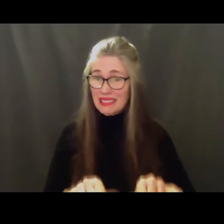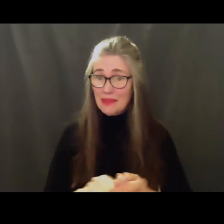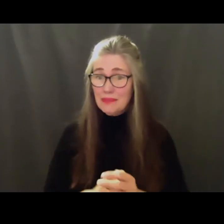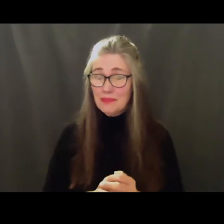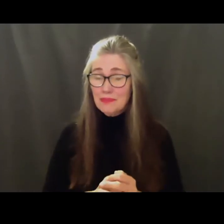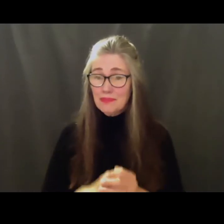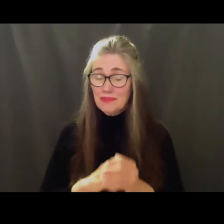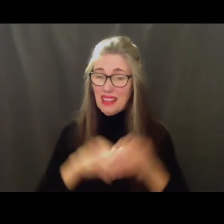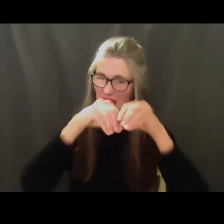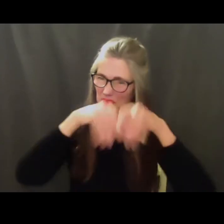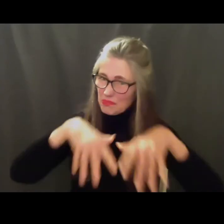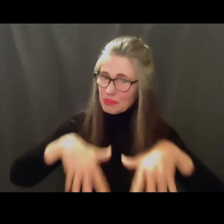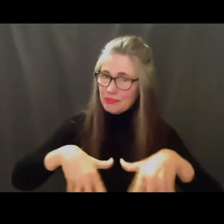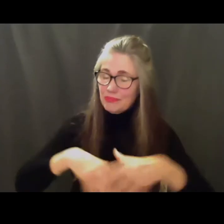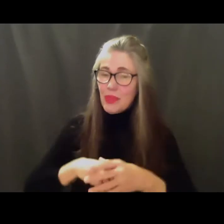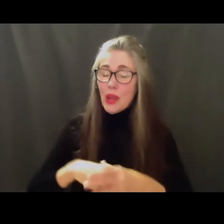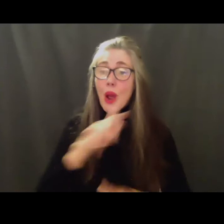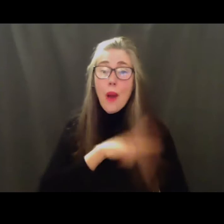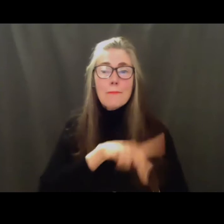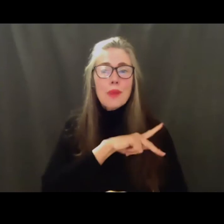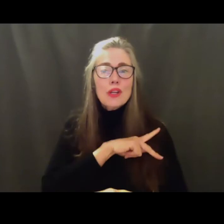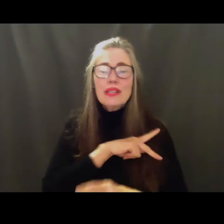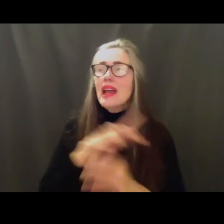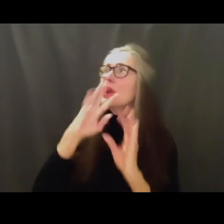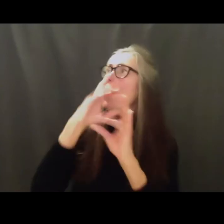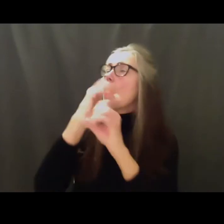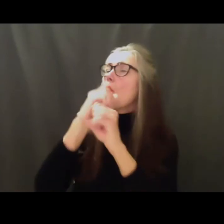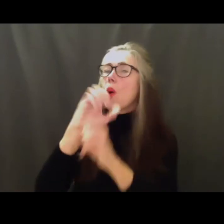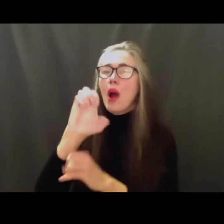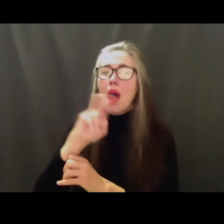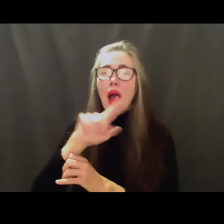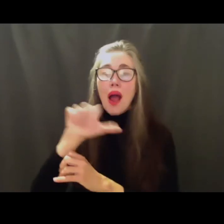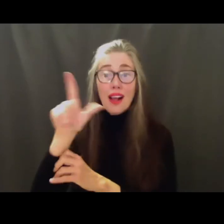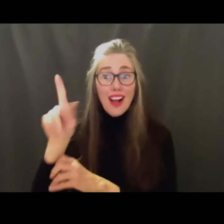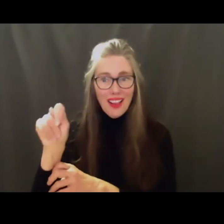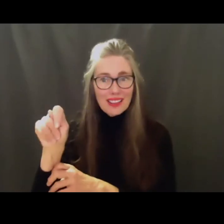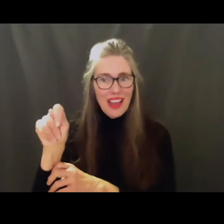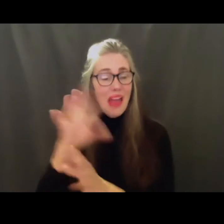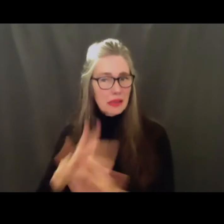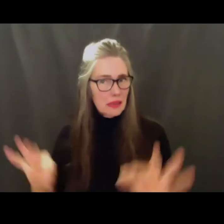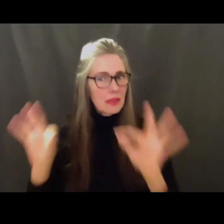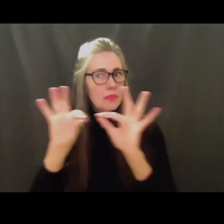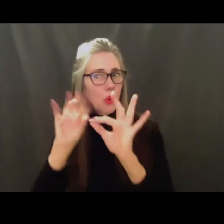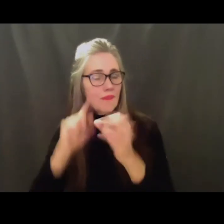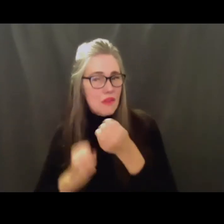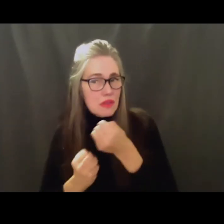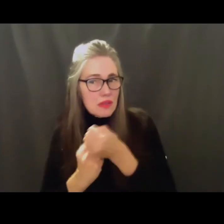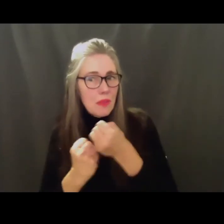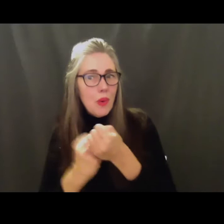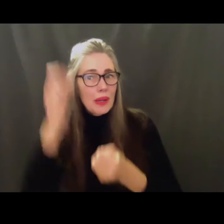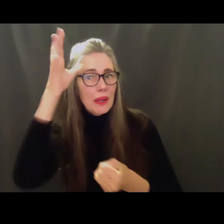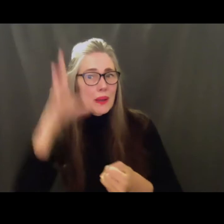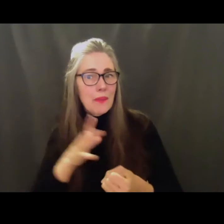Personality cults are essential to the functioning of strongman rule. And I'm going to share my screen here. So just one moment.